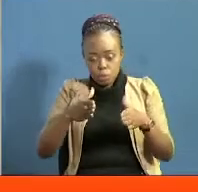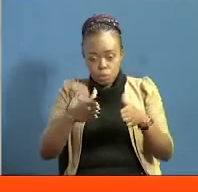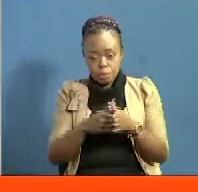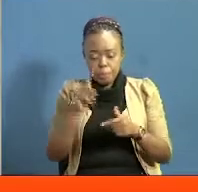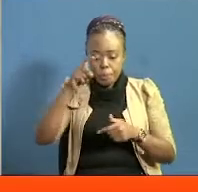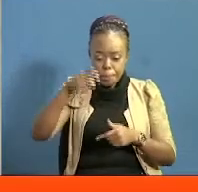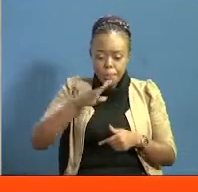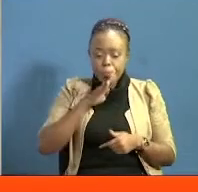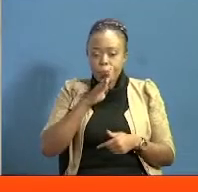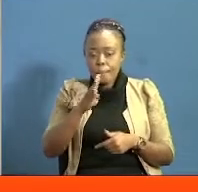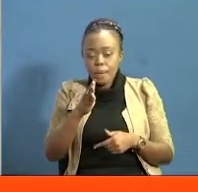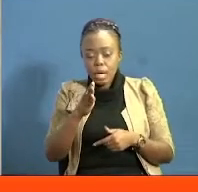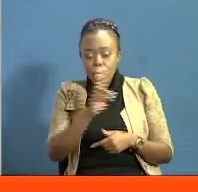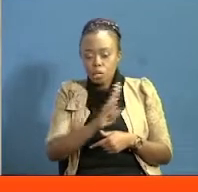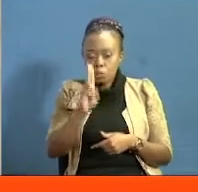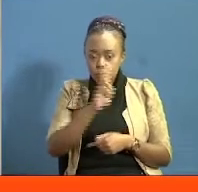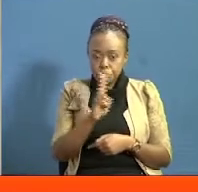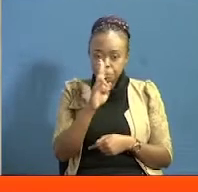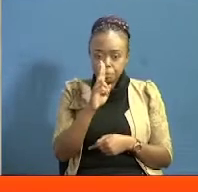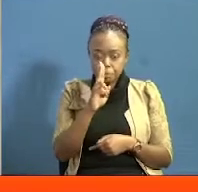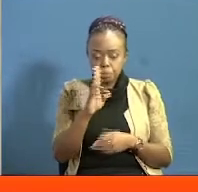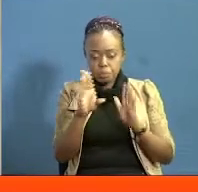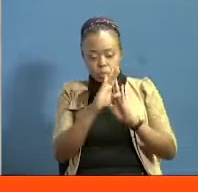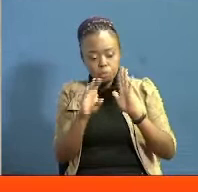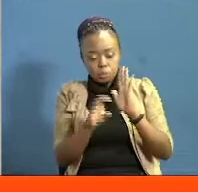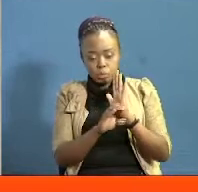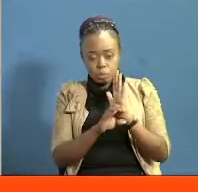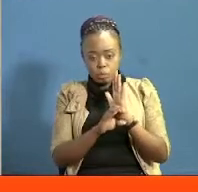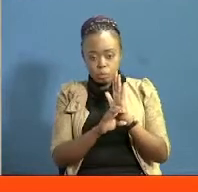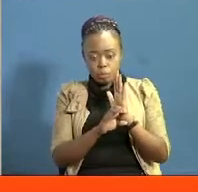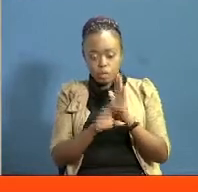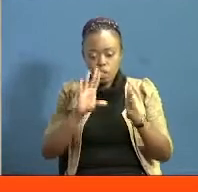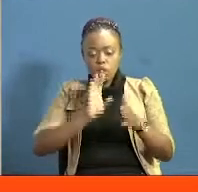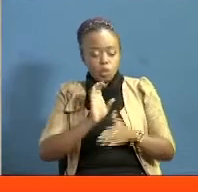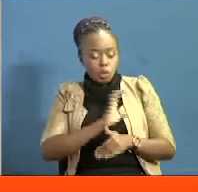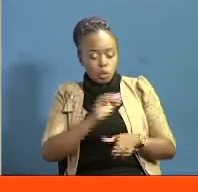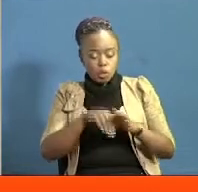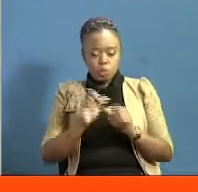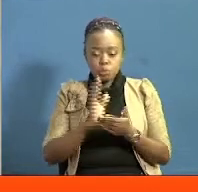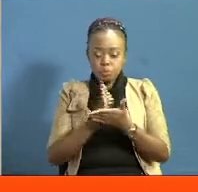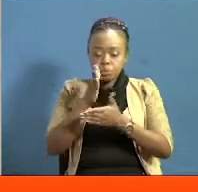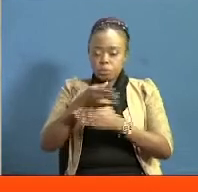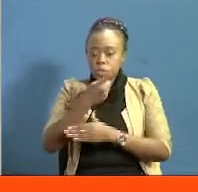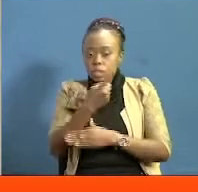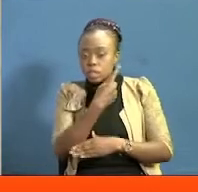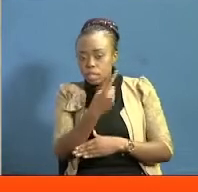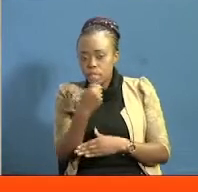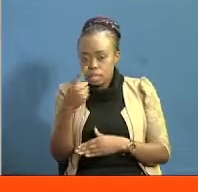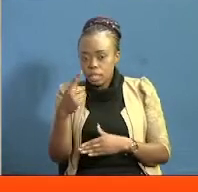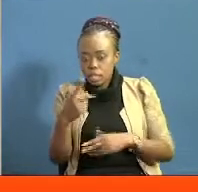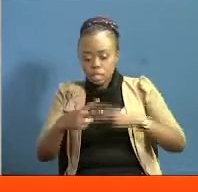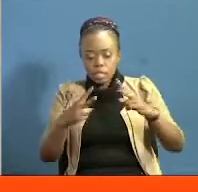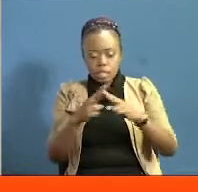There must be a mechanism, a constitutional commission that will ensure that each and every